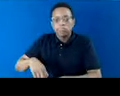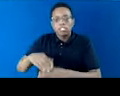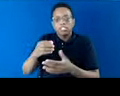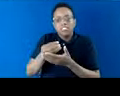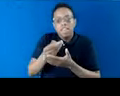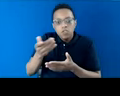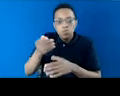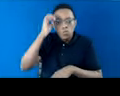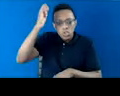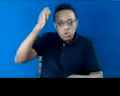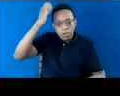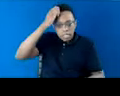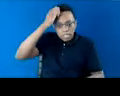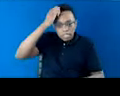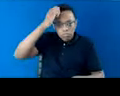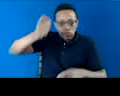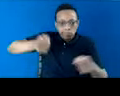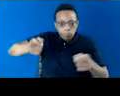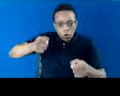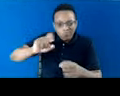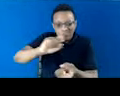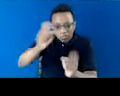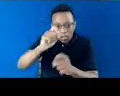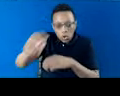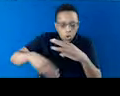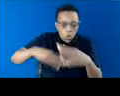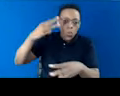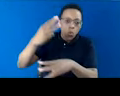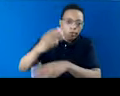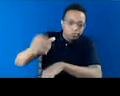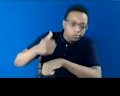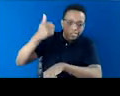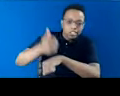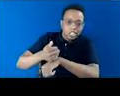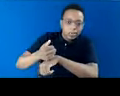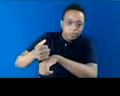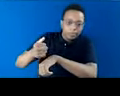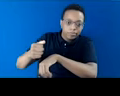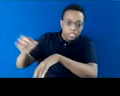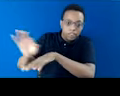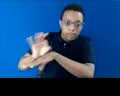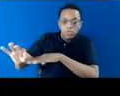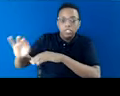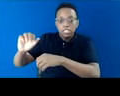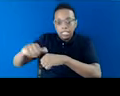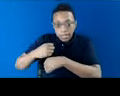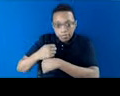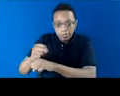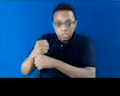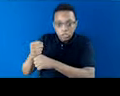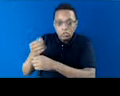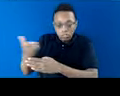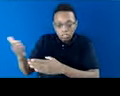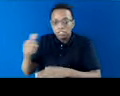basically shaped the entire world such that the factories that produce the goods that they want would not impact